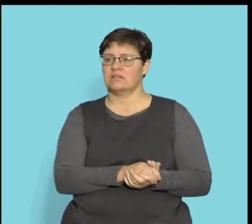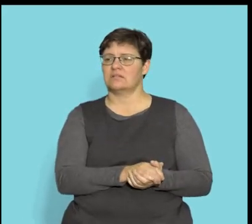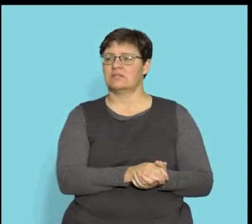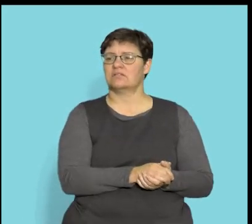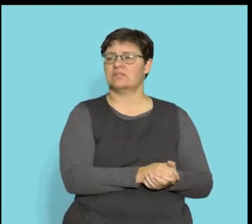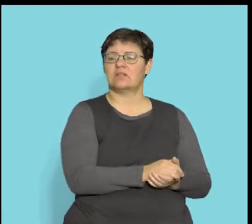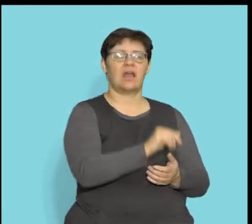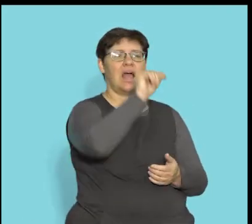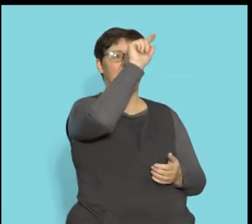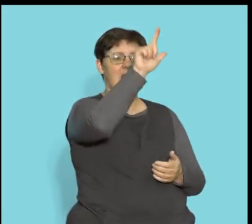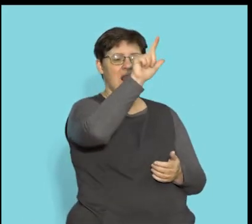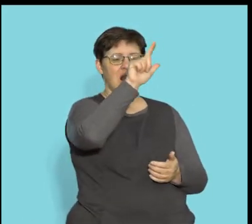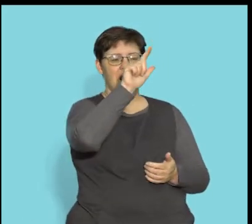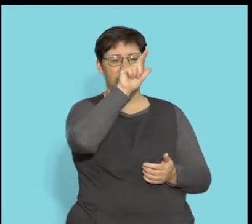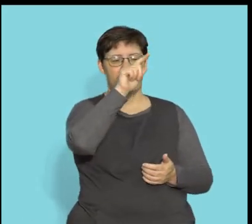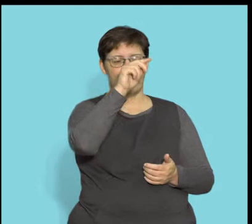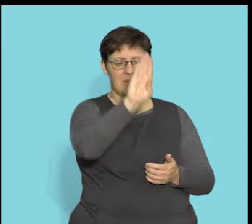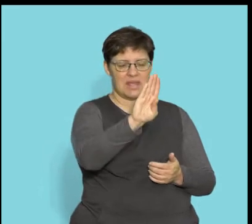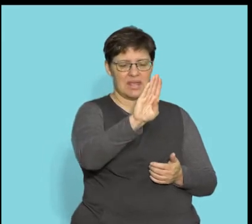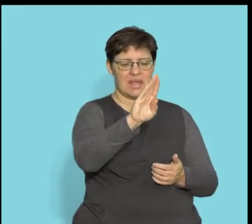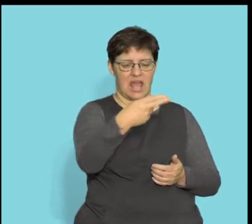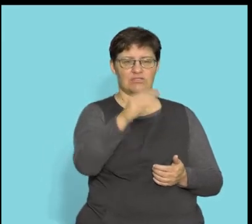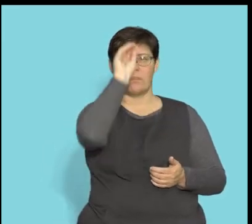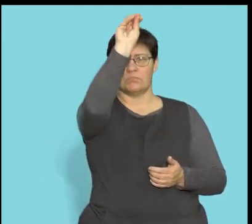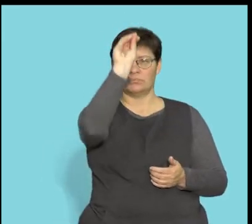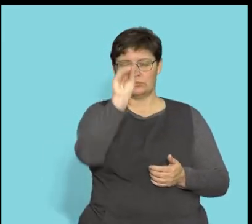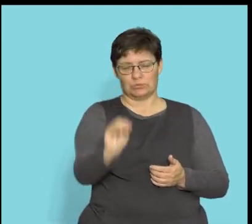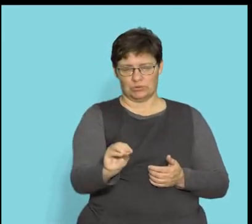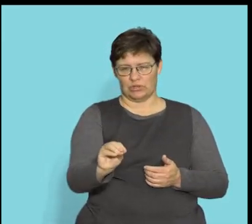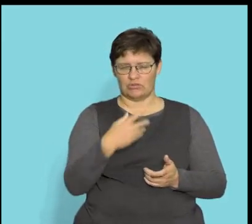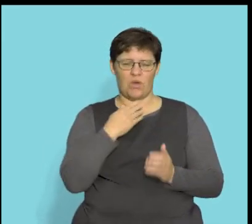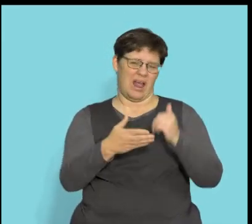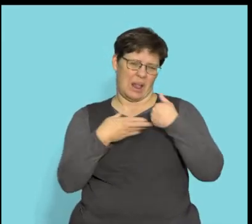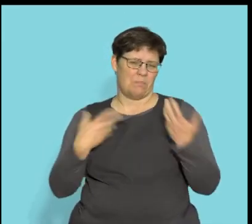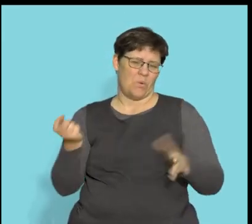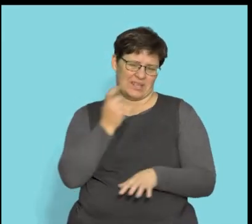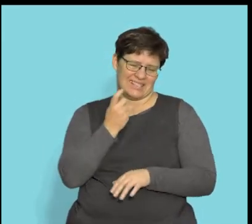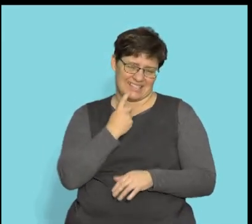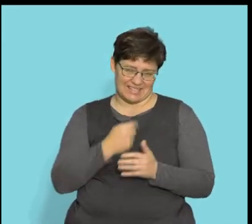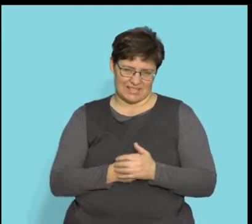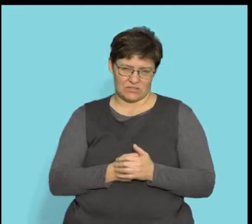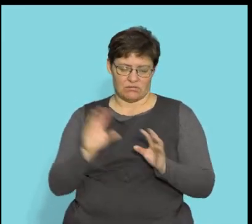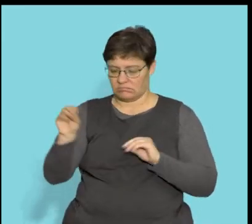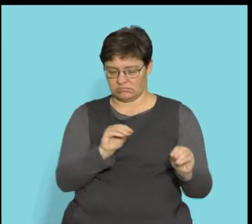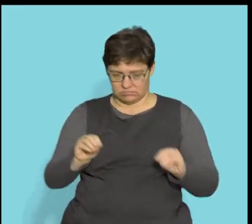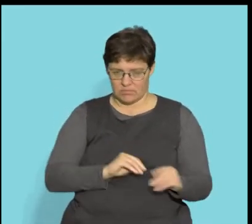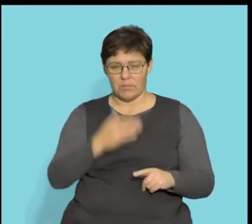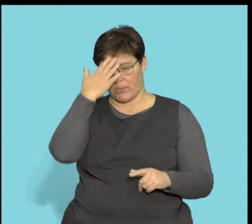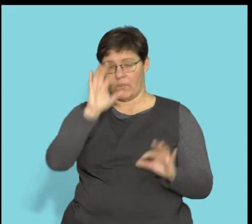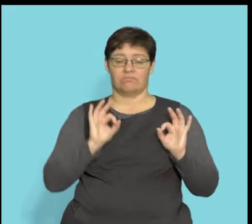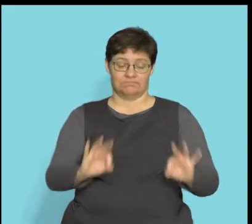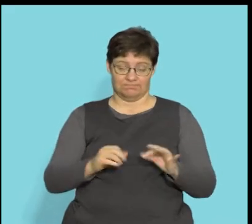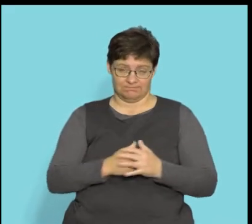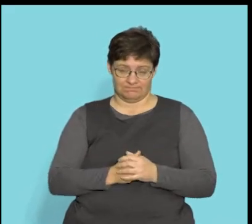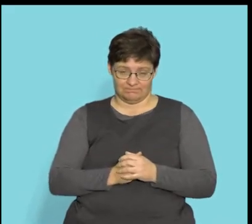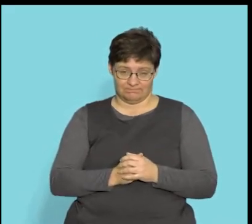I would do is just write what my length is, what my breadth is, and what my height is for this example, just so when I'm substituting it in,